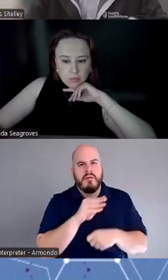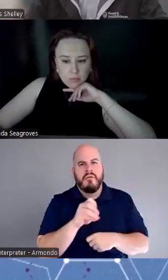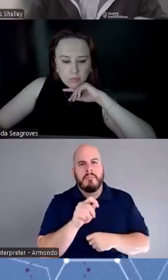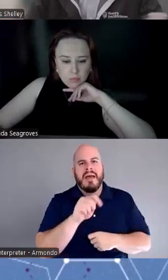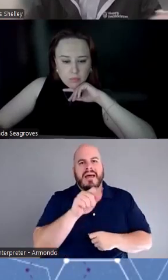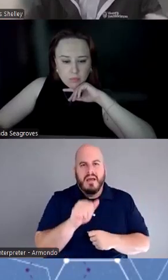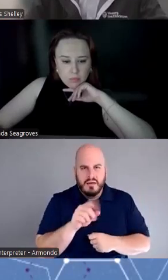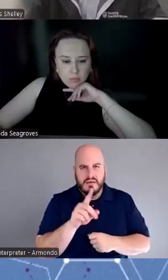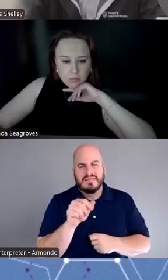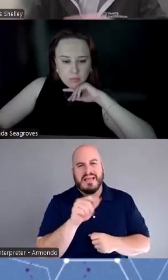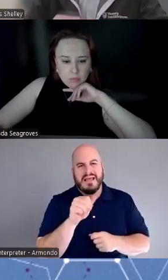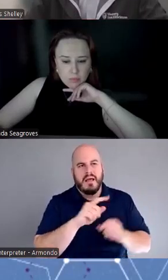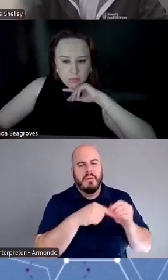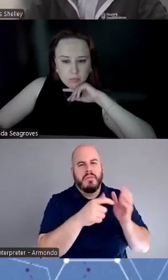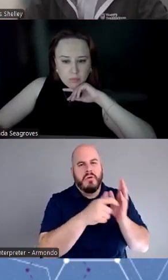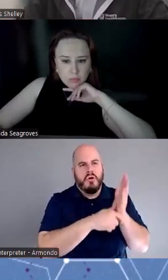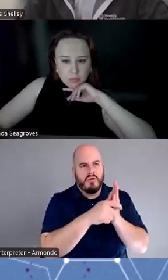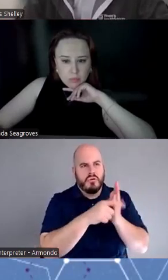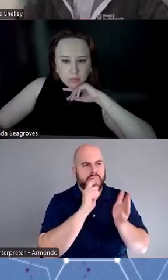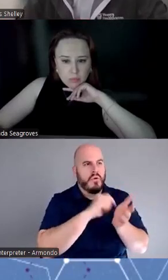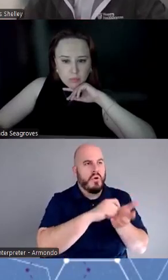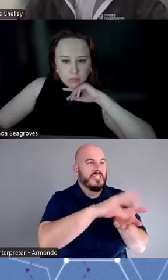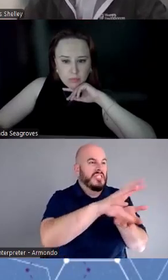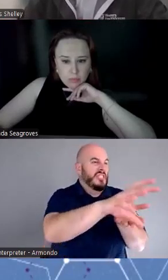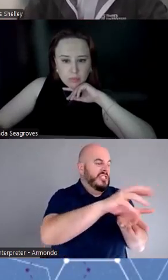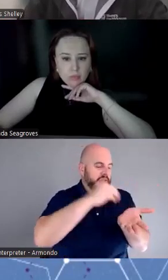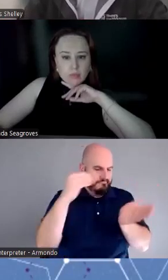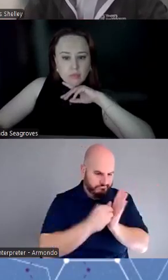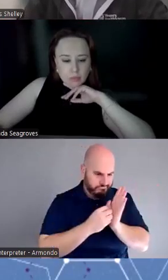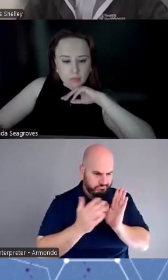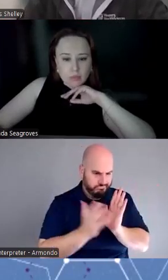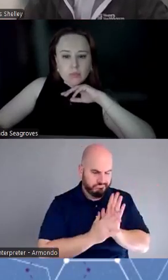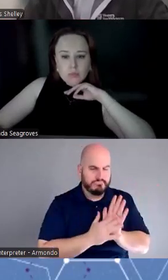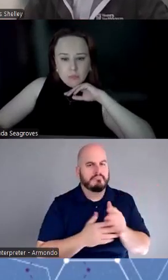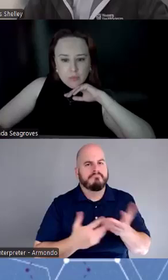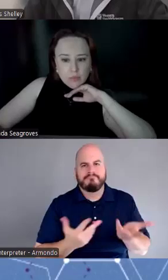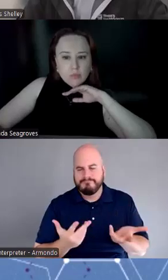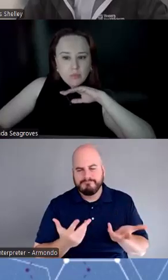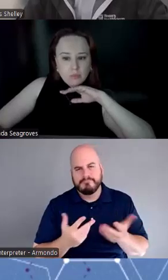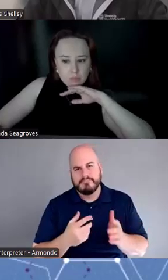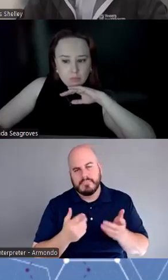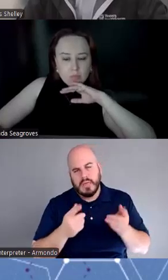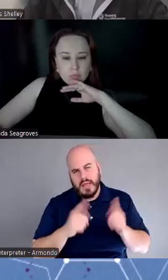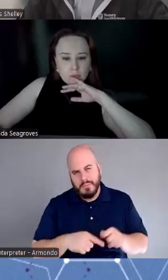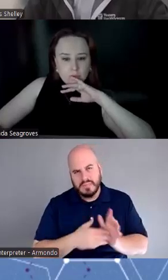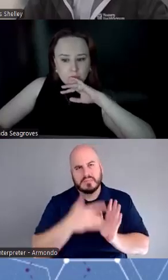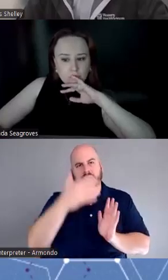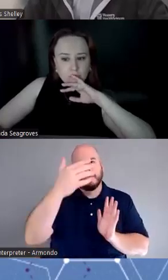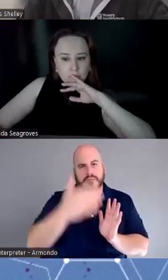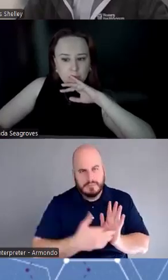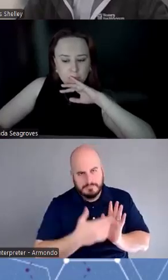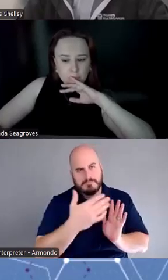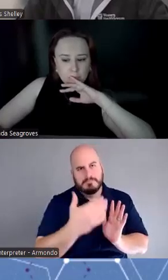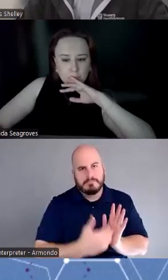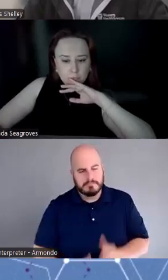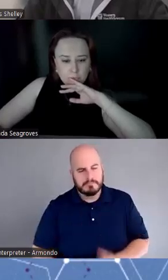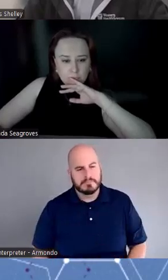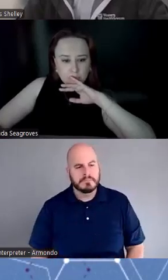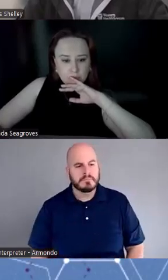order to kind of give it the full treatment in the newsletter. That happens occasionally,